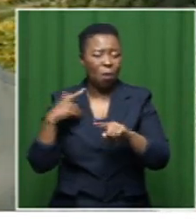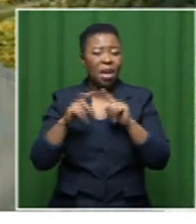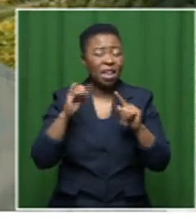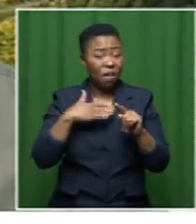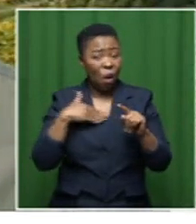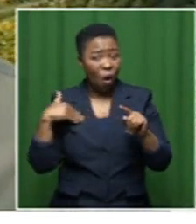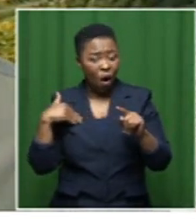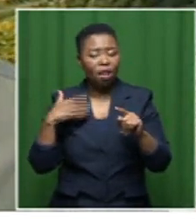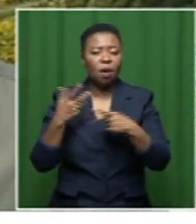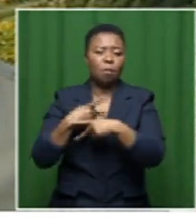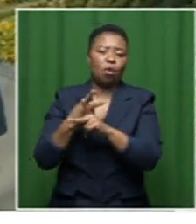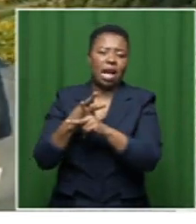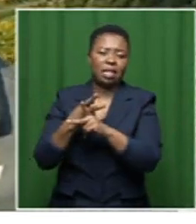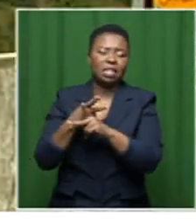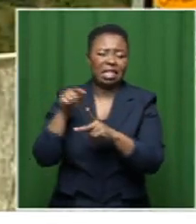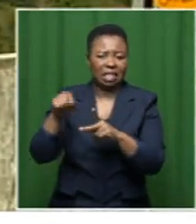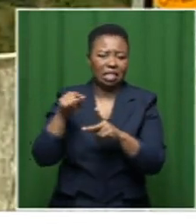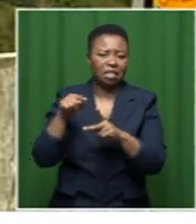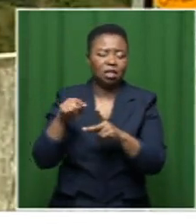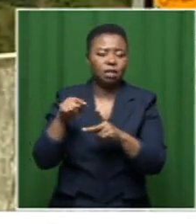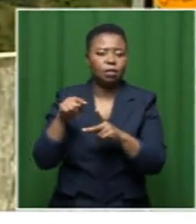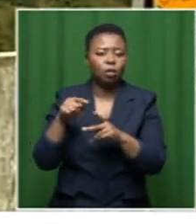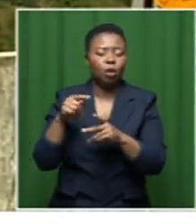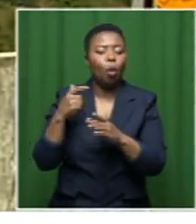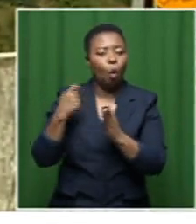product at the end is. So we did that